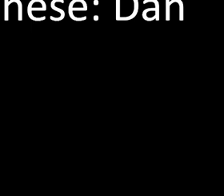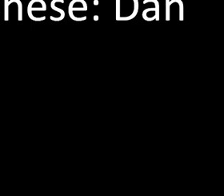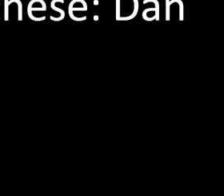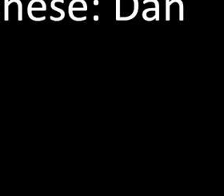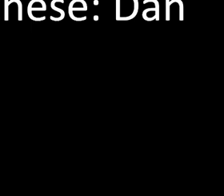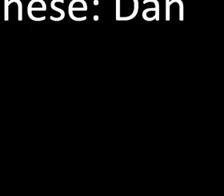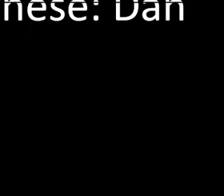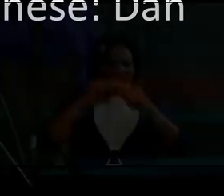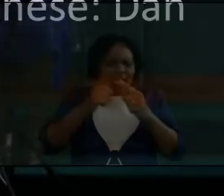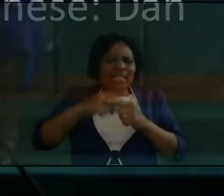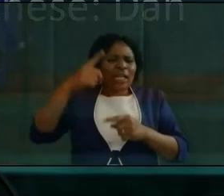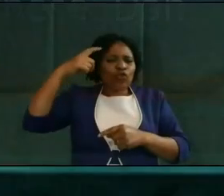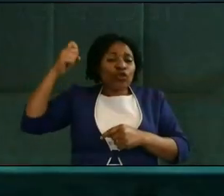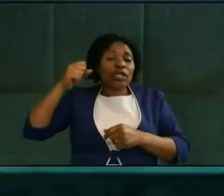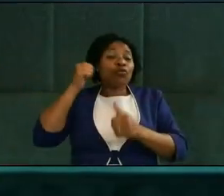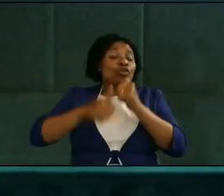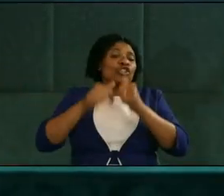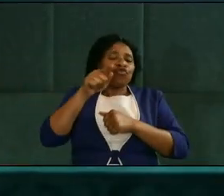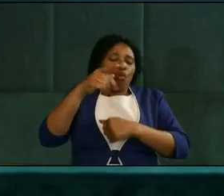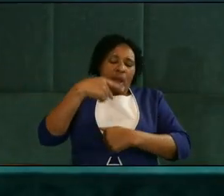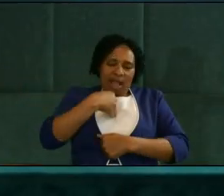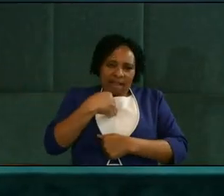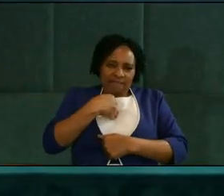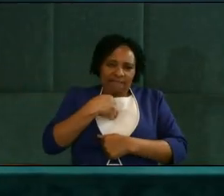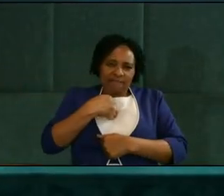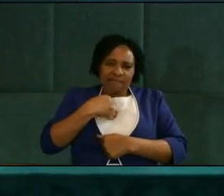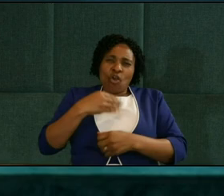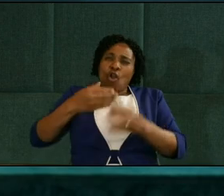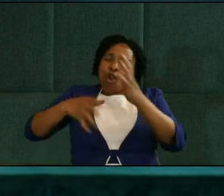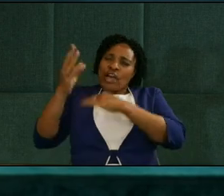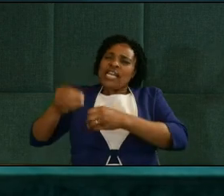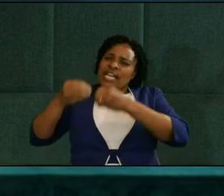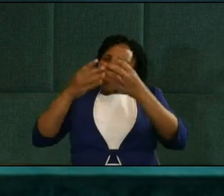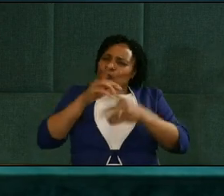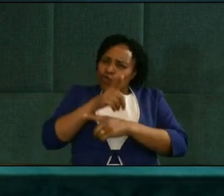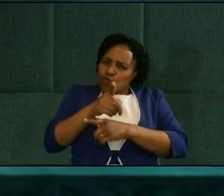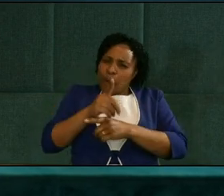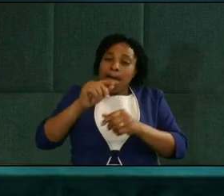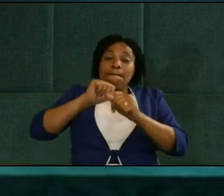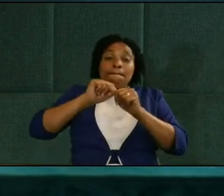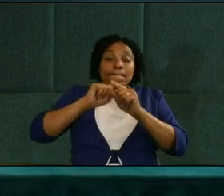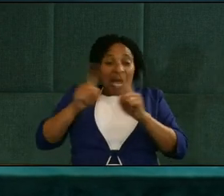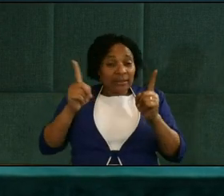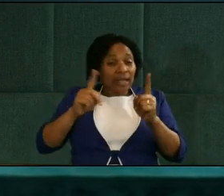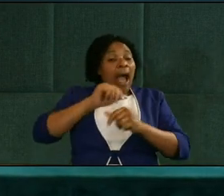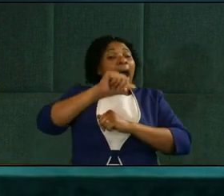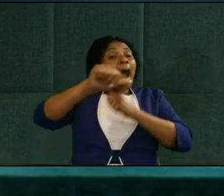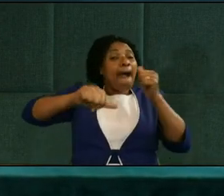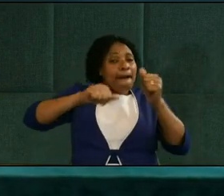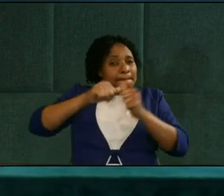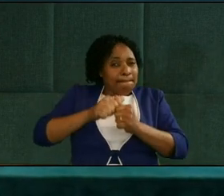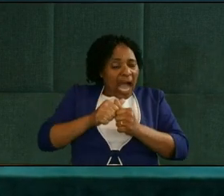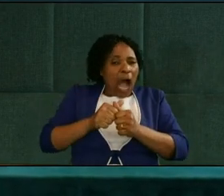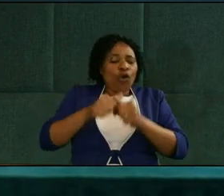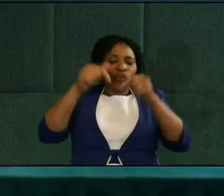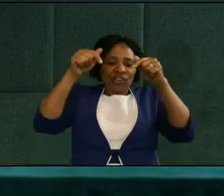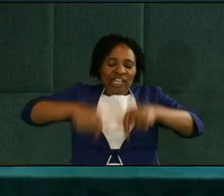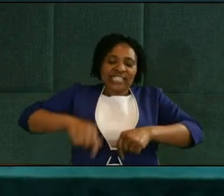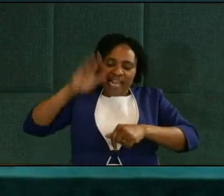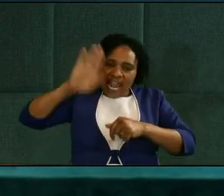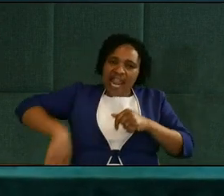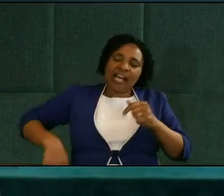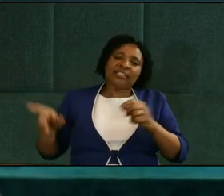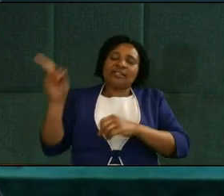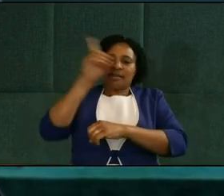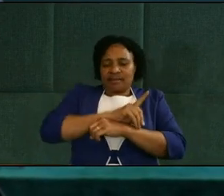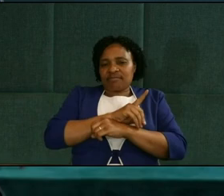The dream that you have is God gave it to you, but it is about the latter days. It's not about